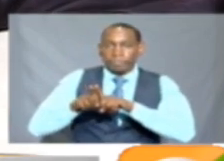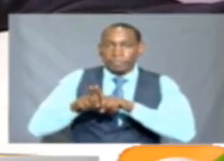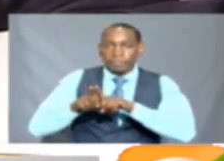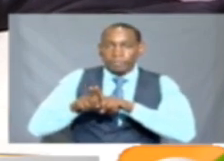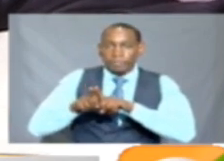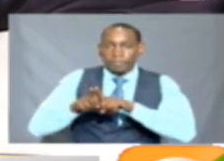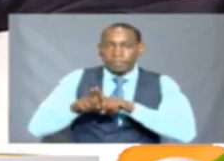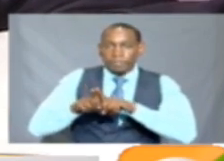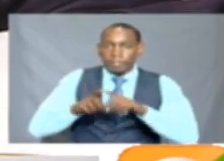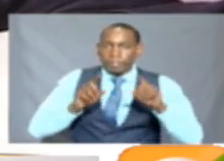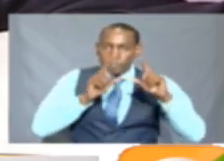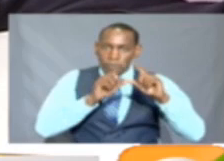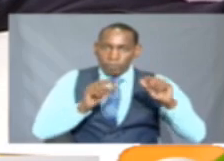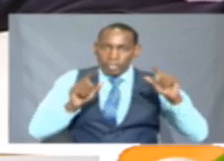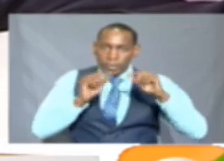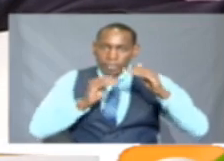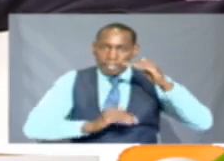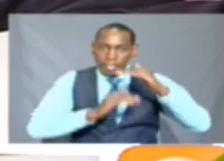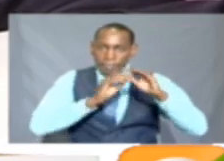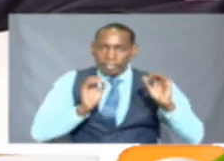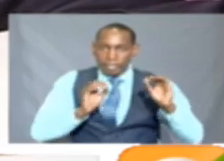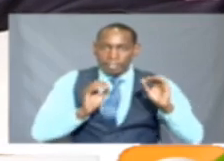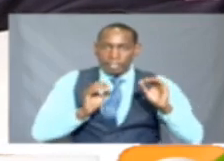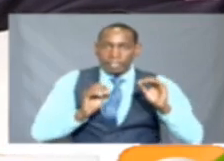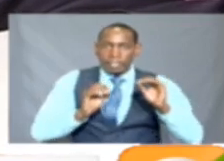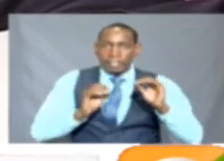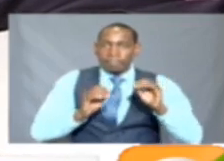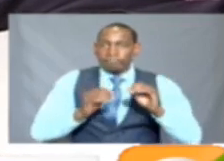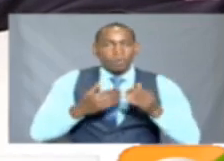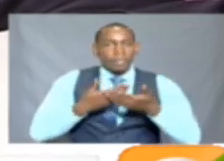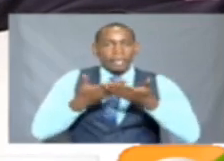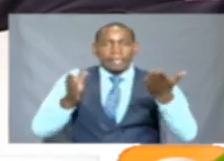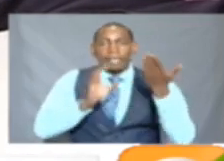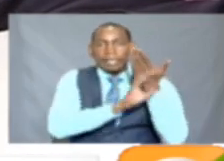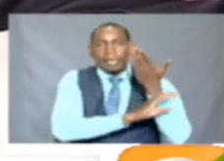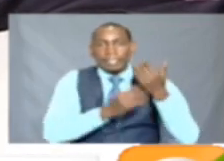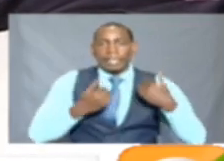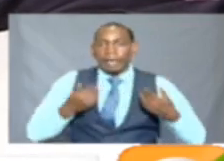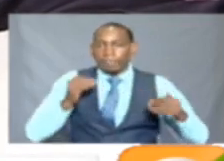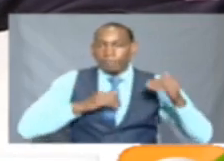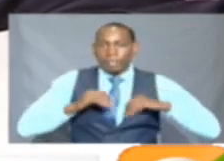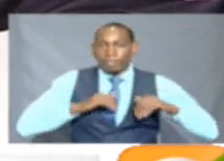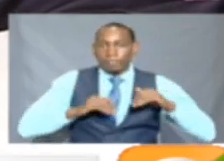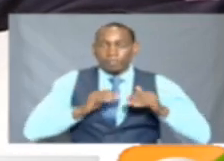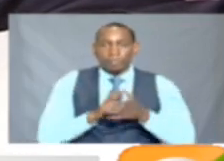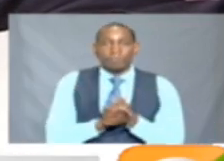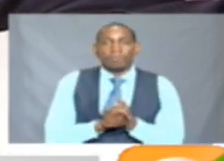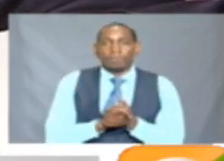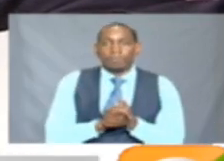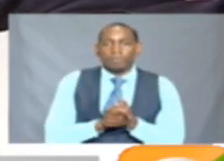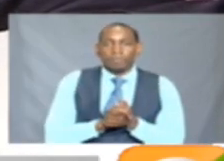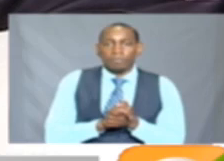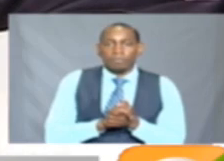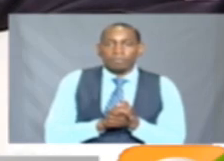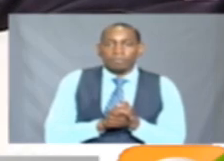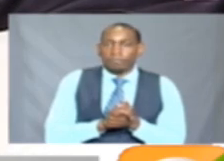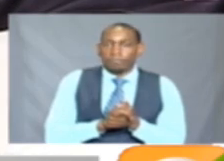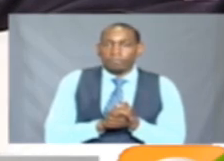let me not use the word eliminate, because there's no country that doesn't have corruption. All of them,